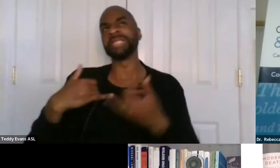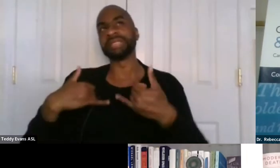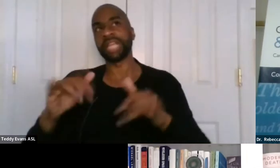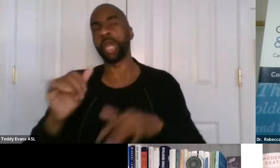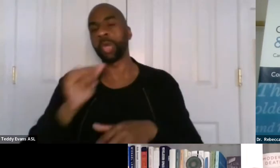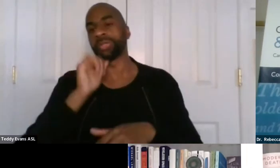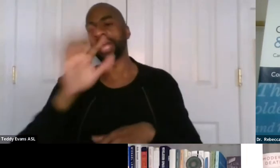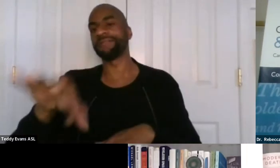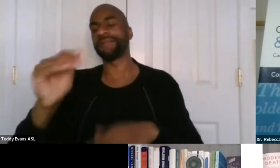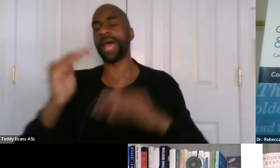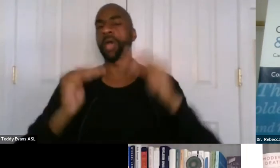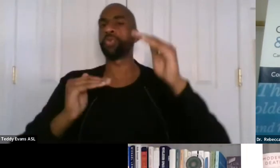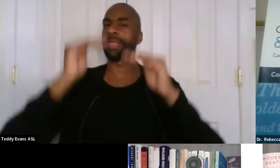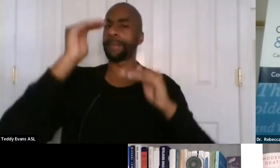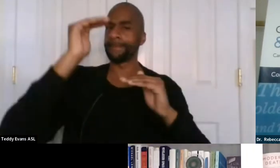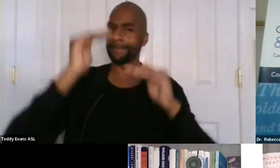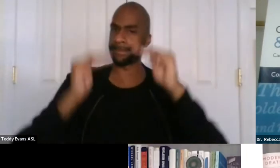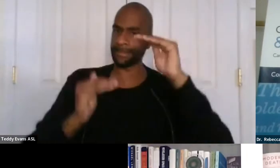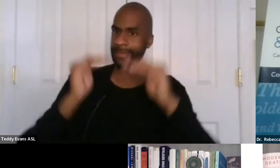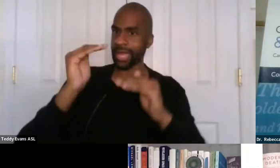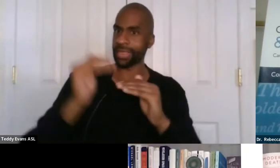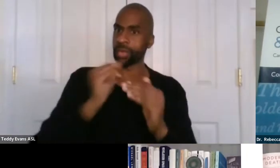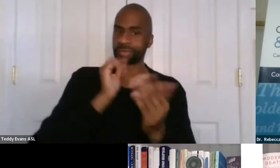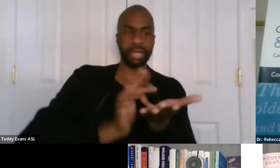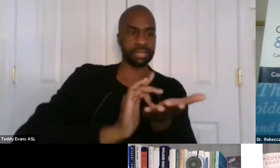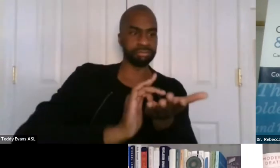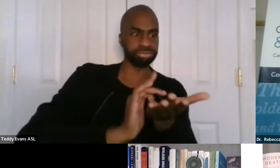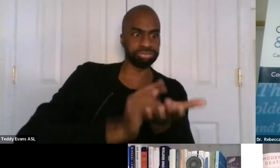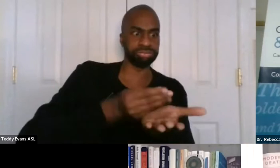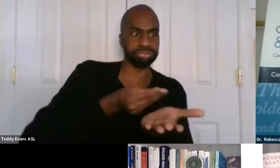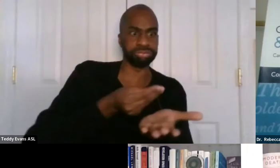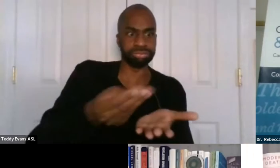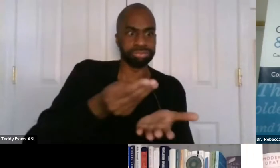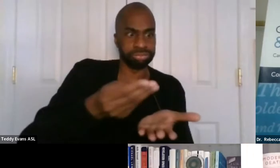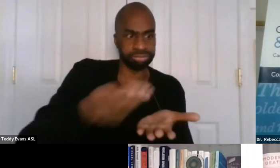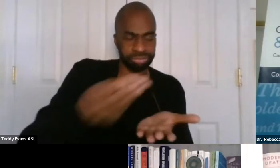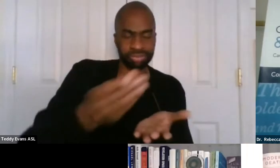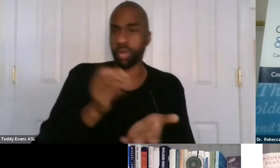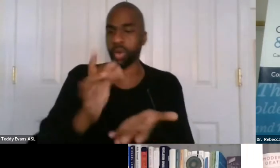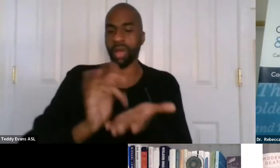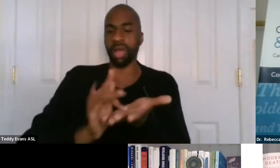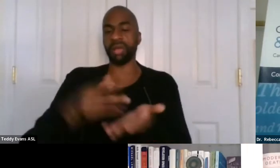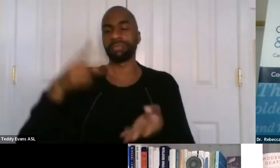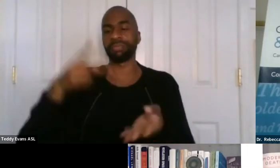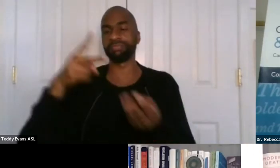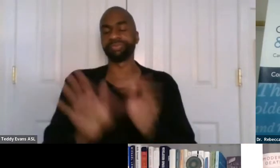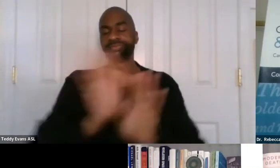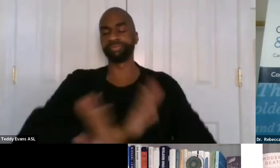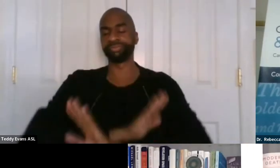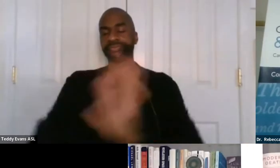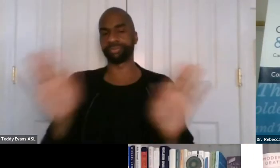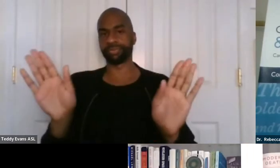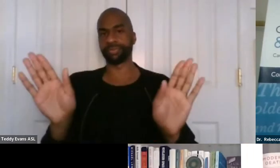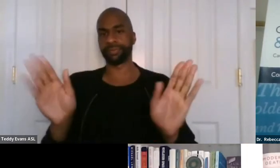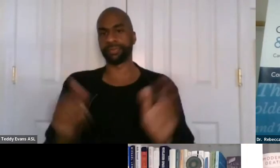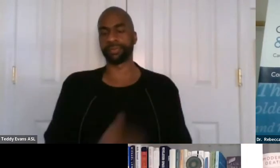between not over-treating versus under-treating pain. And that's going to be a work that's but there's a lot of interesting work coming out in this